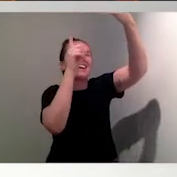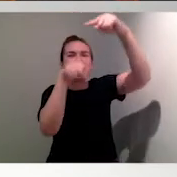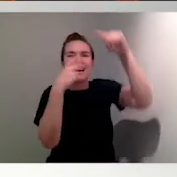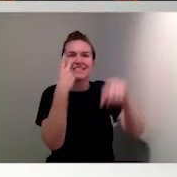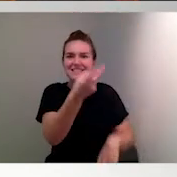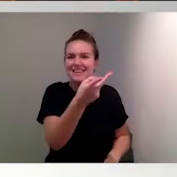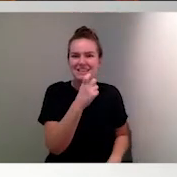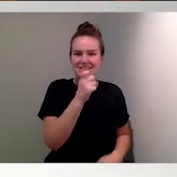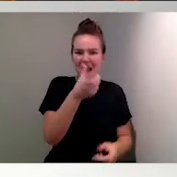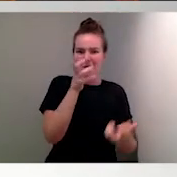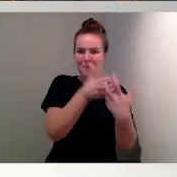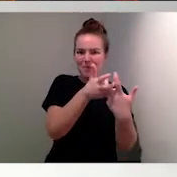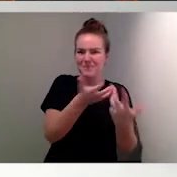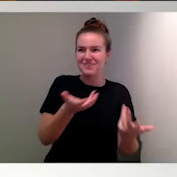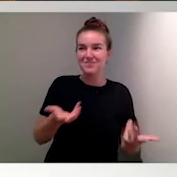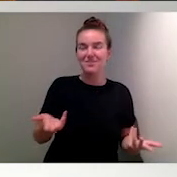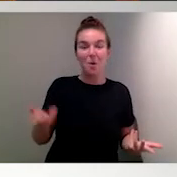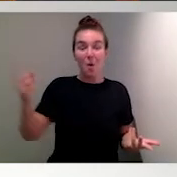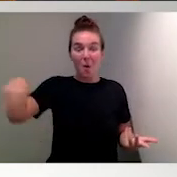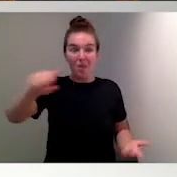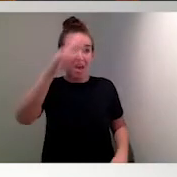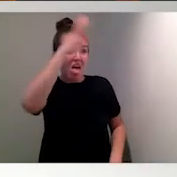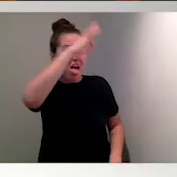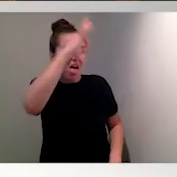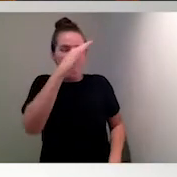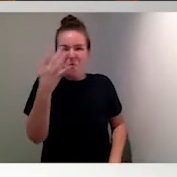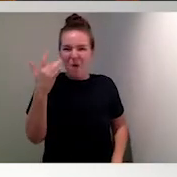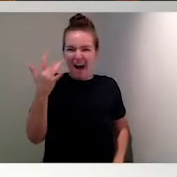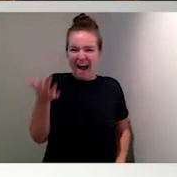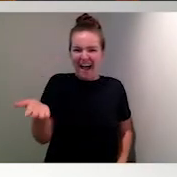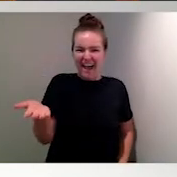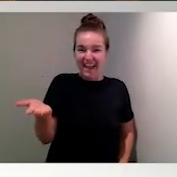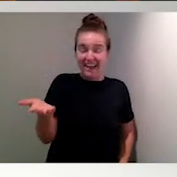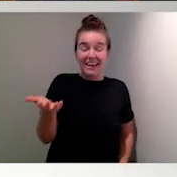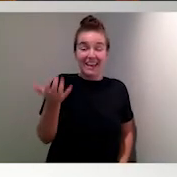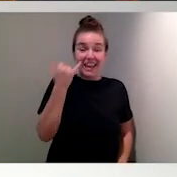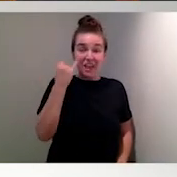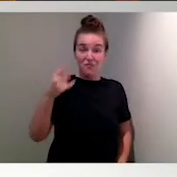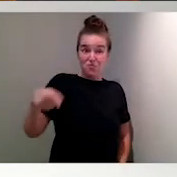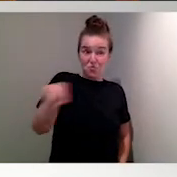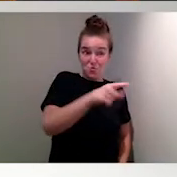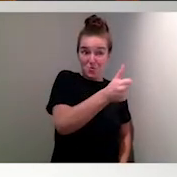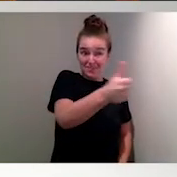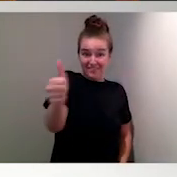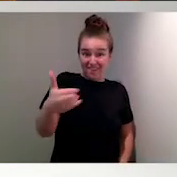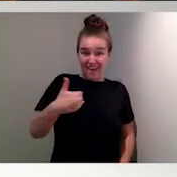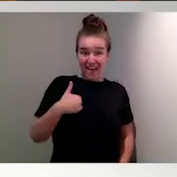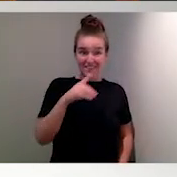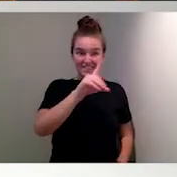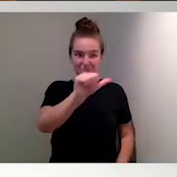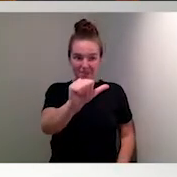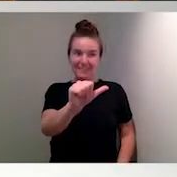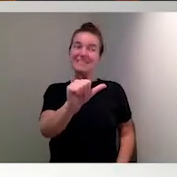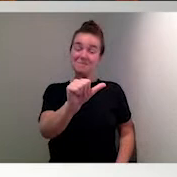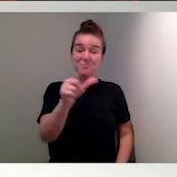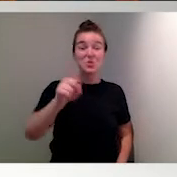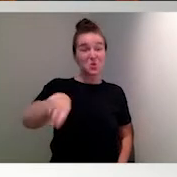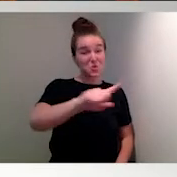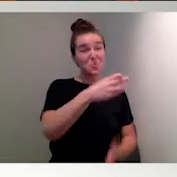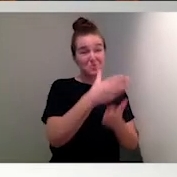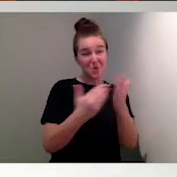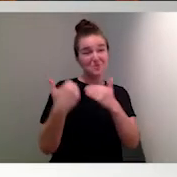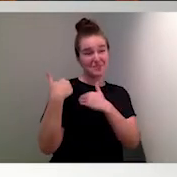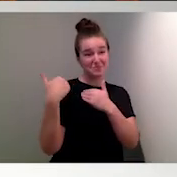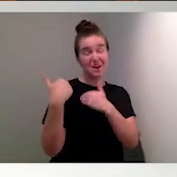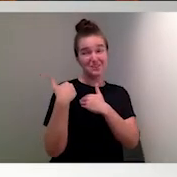a disability, part of the responsibility does fall on you to communicate your needs. Now, we make